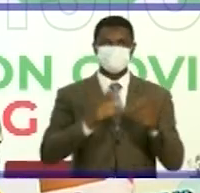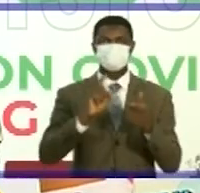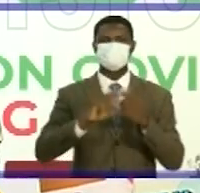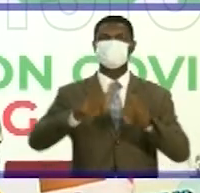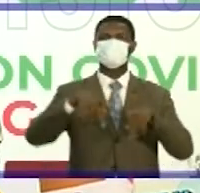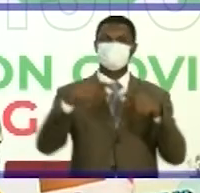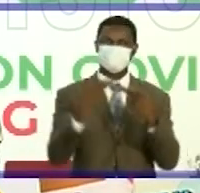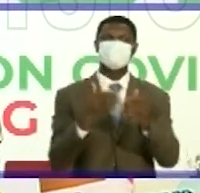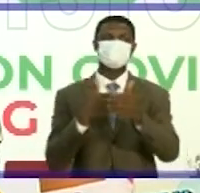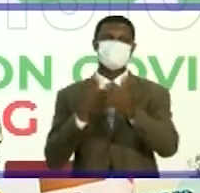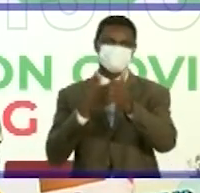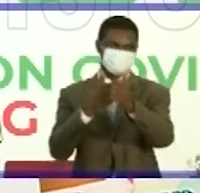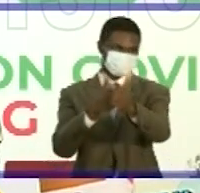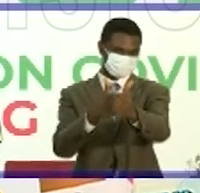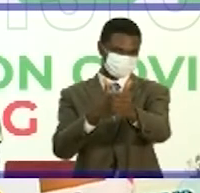leadership